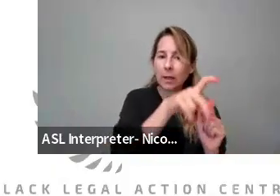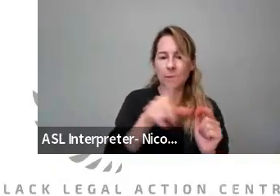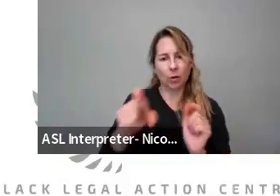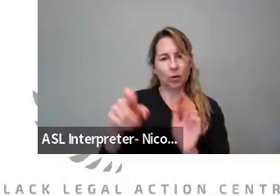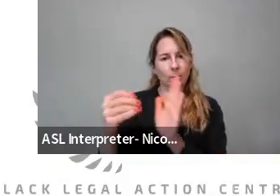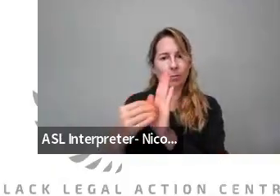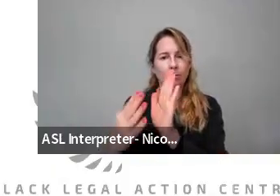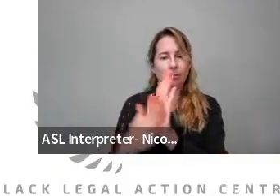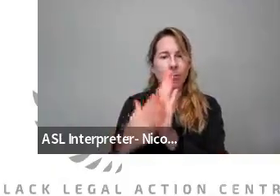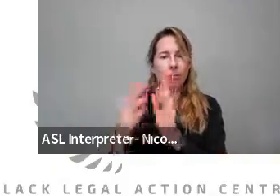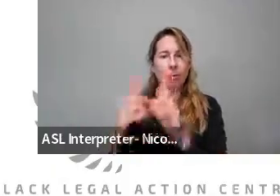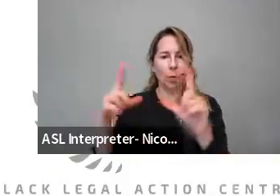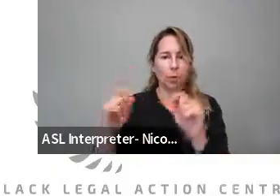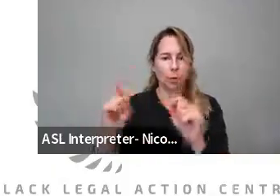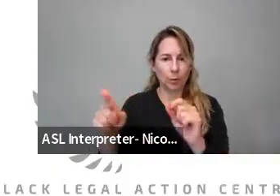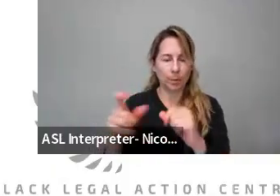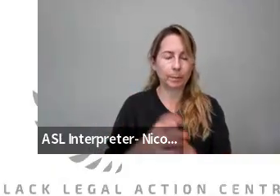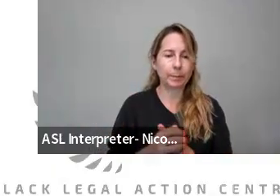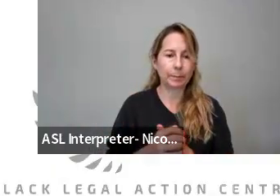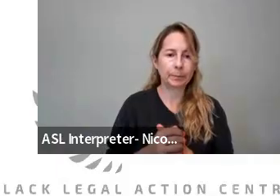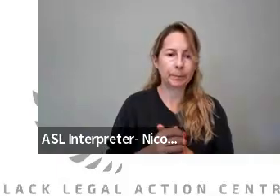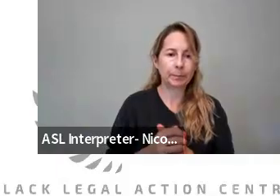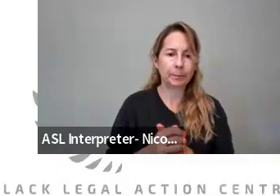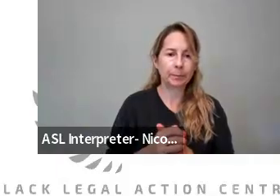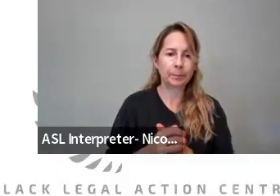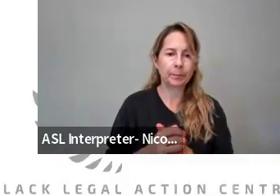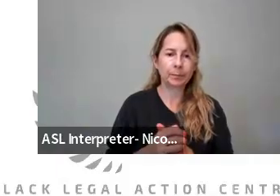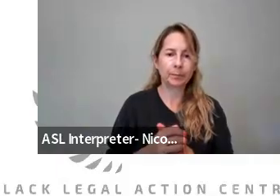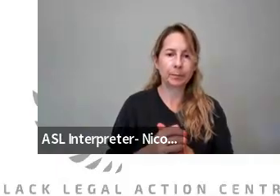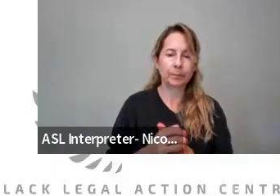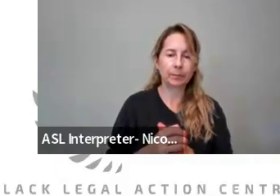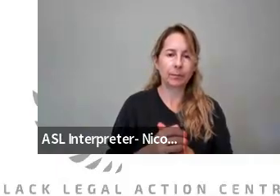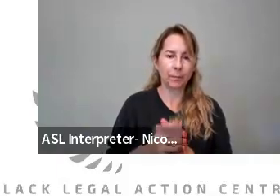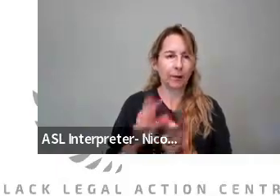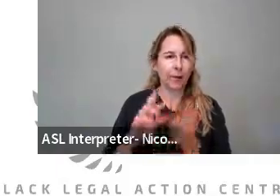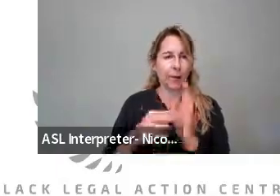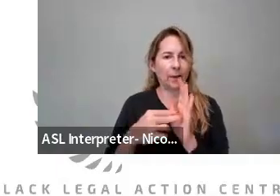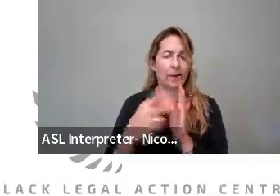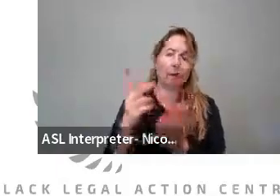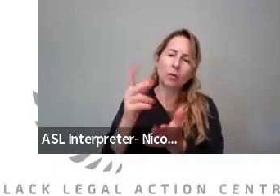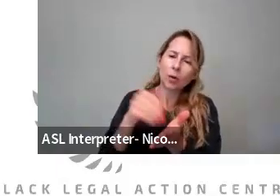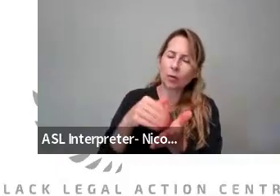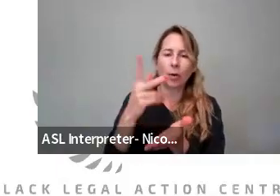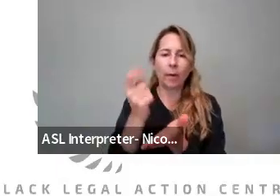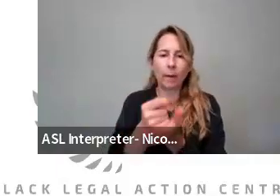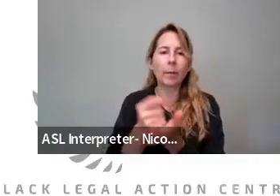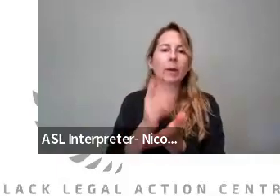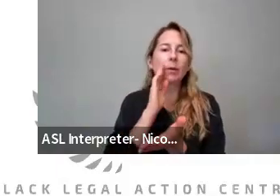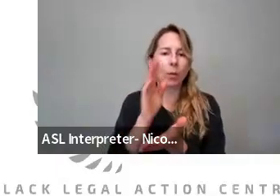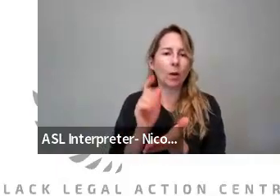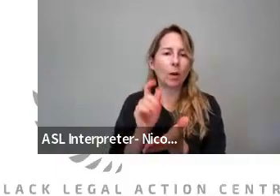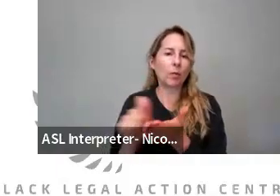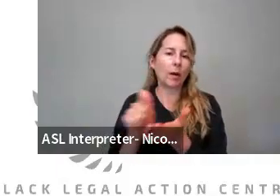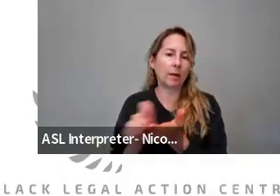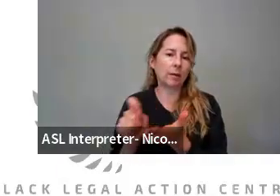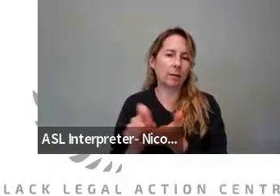your disability. So the doctor will give that little hint, or the therapist or whoever will give that little hint in their